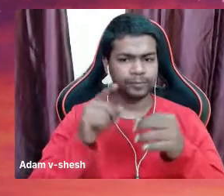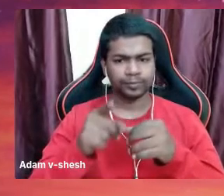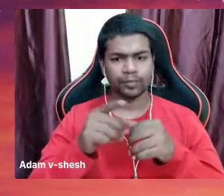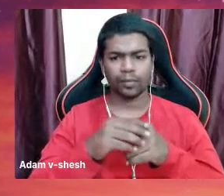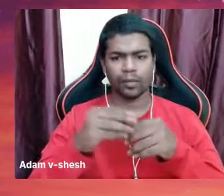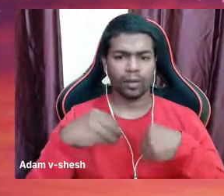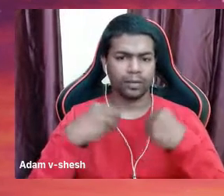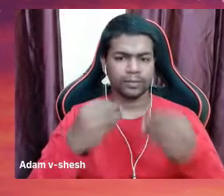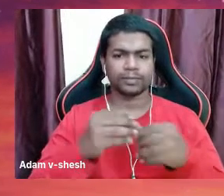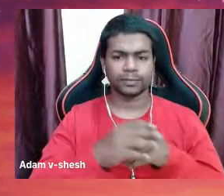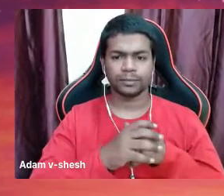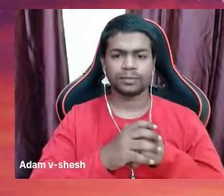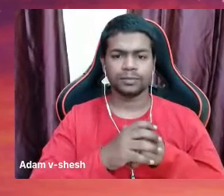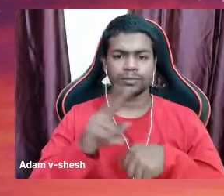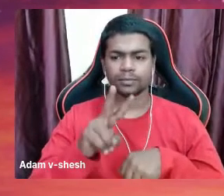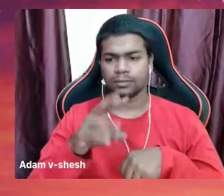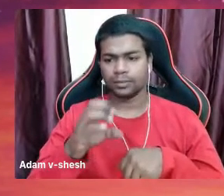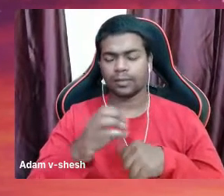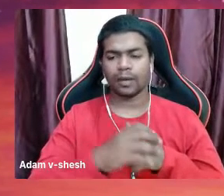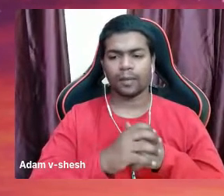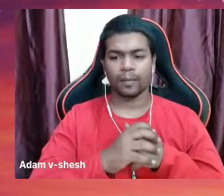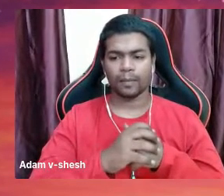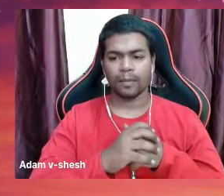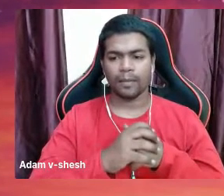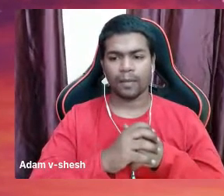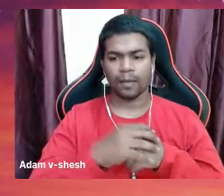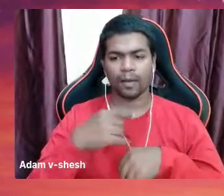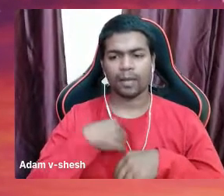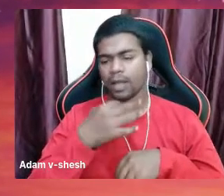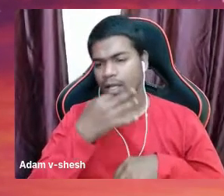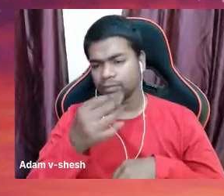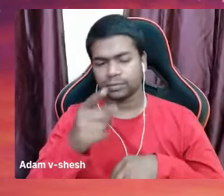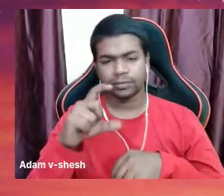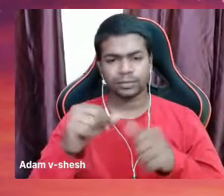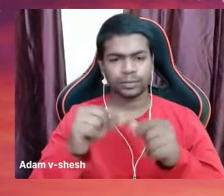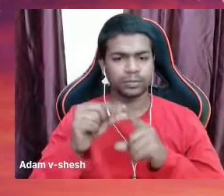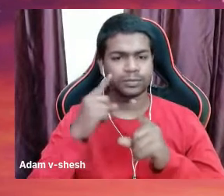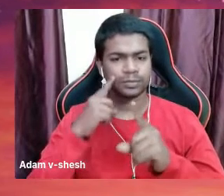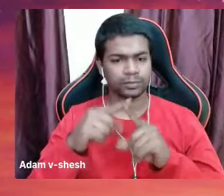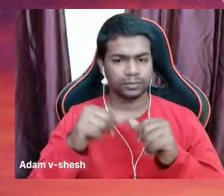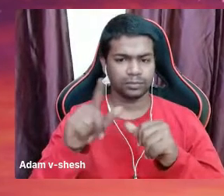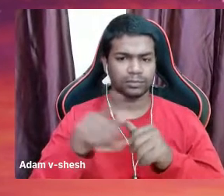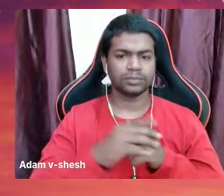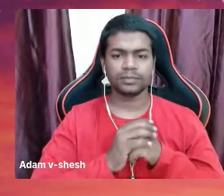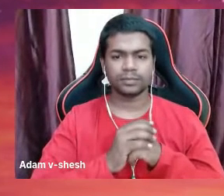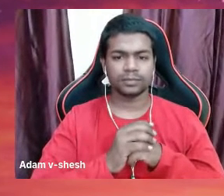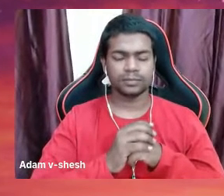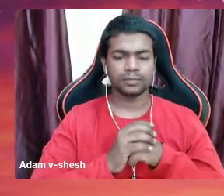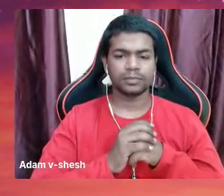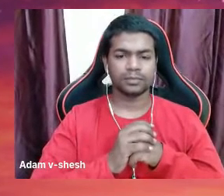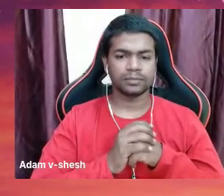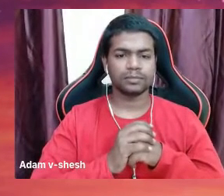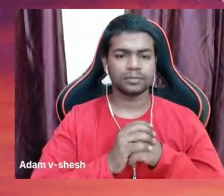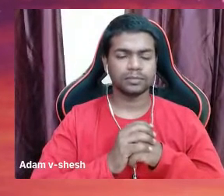and given I've also been on the VC side of things for a while, let me ask you about the capital piece first, and then I'll move on to